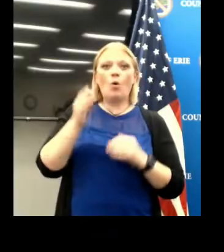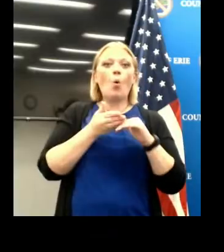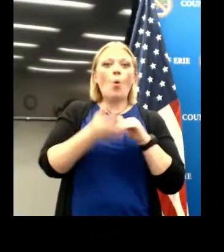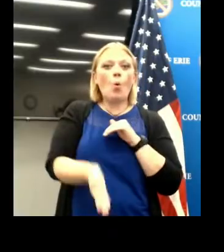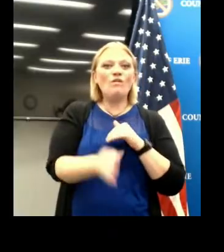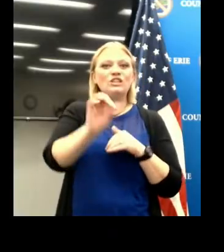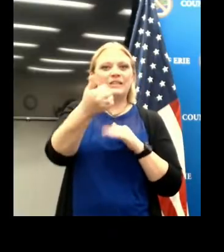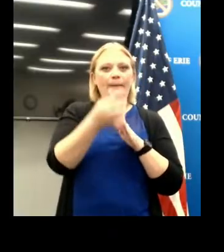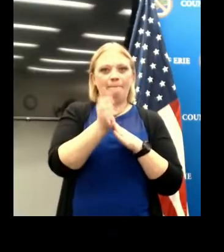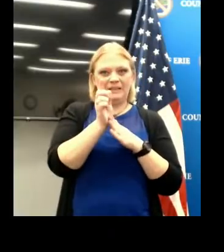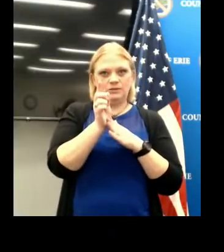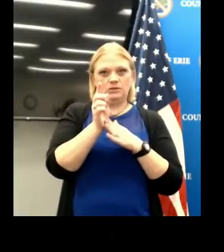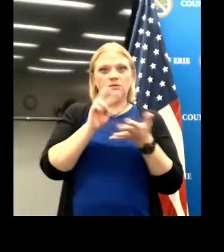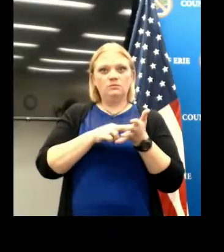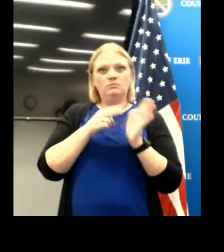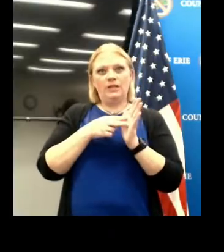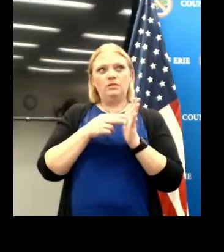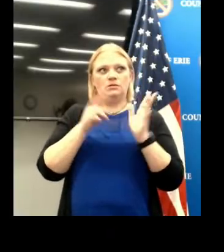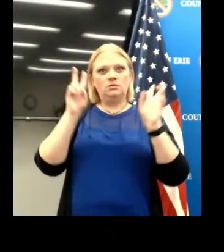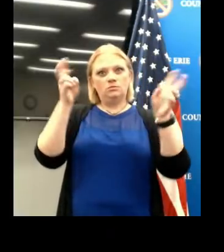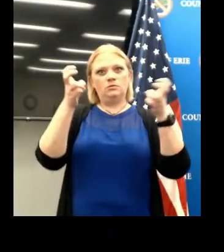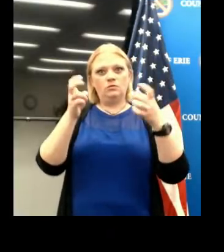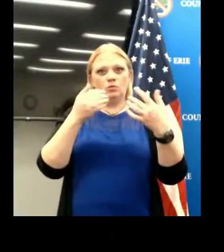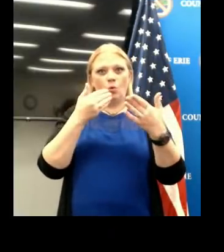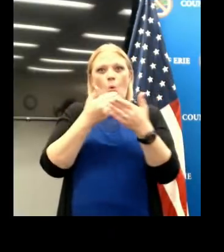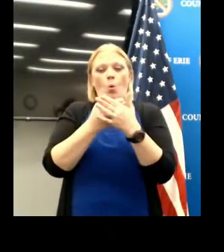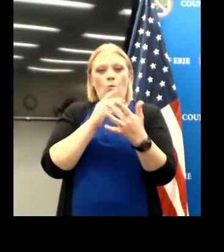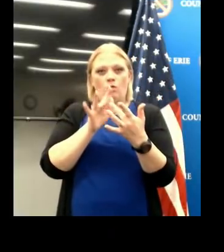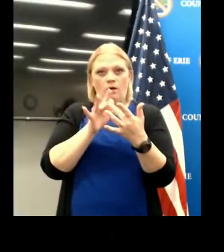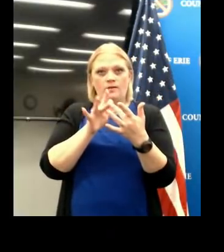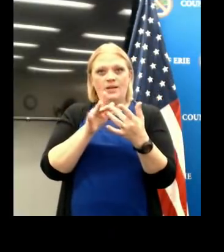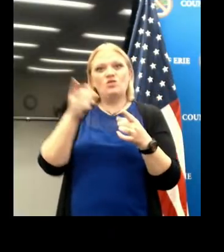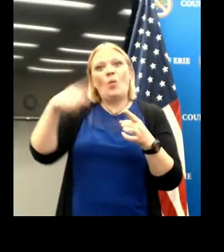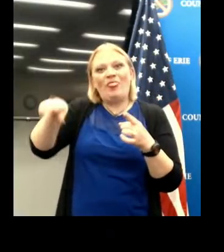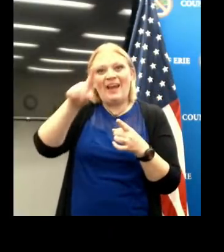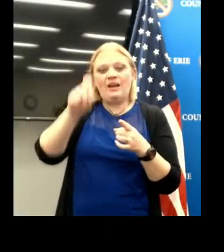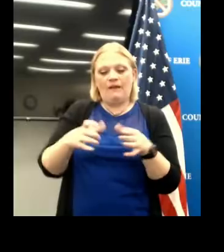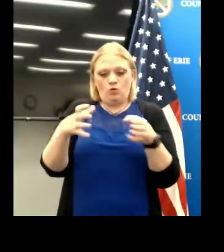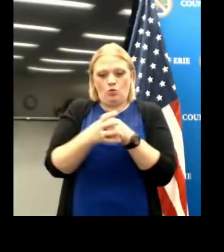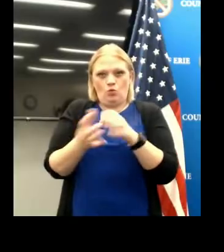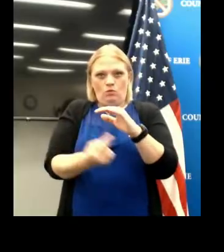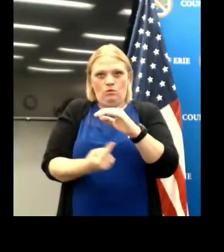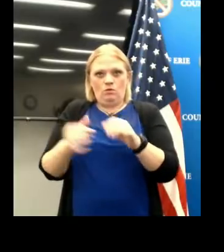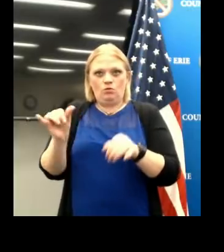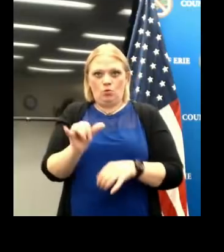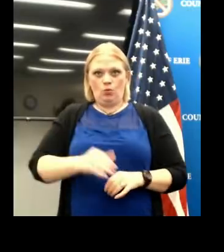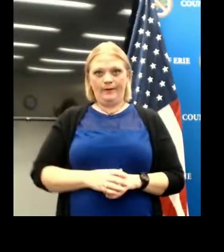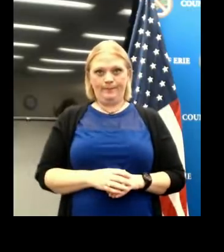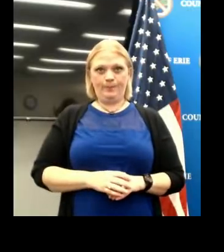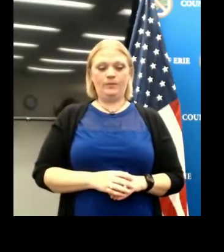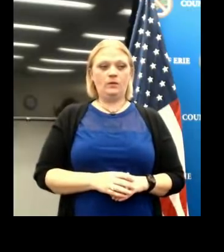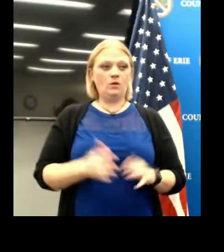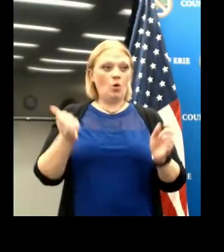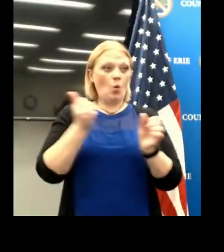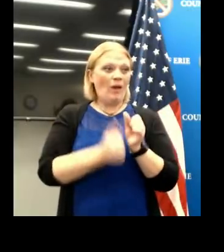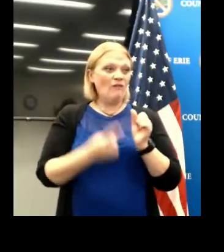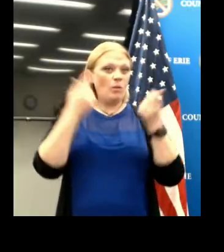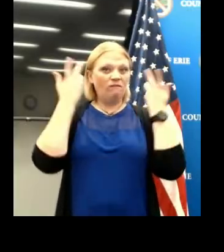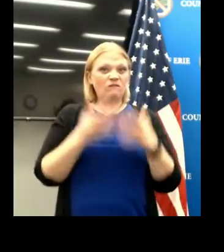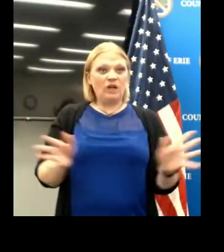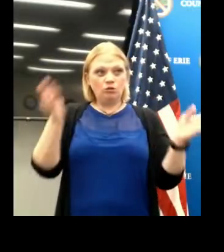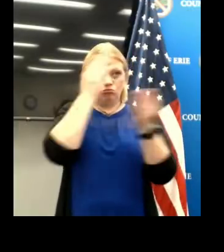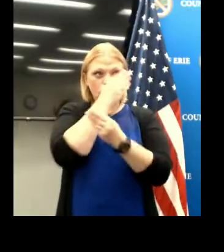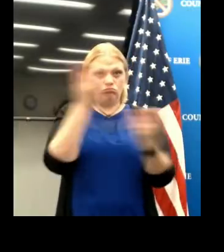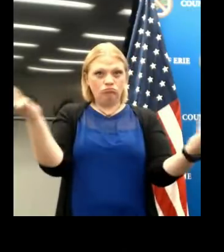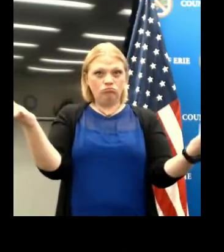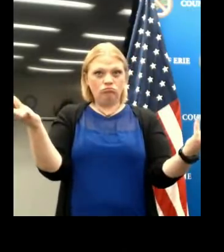that they are close contacts and that they should be in quarantine. So everybody who has been notified that they